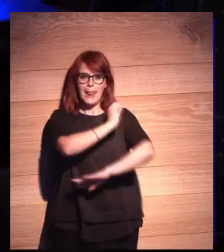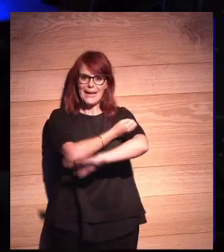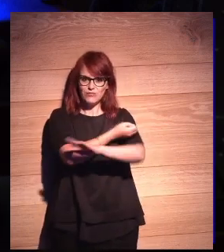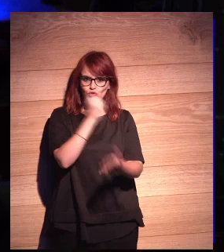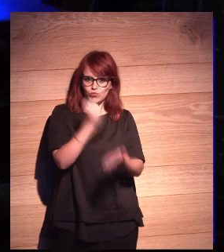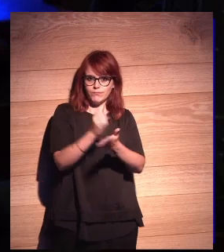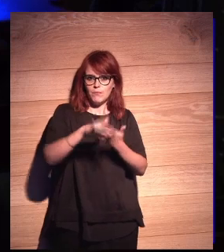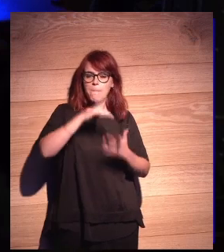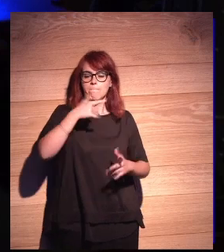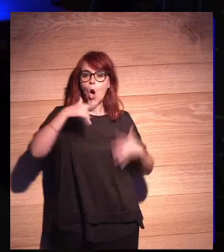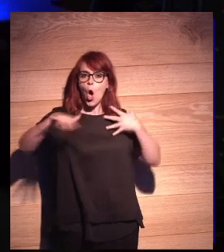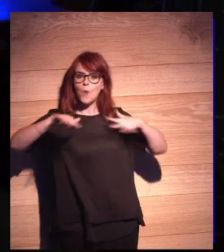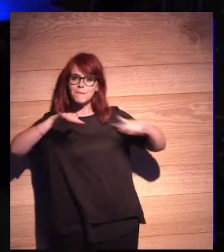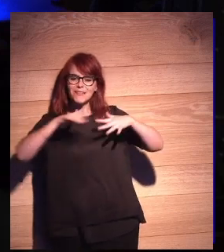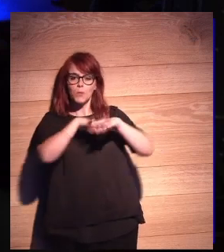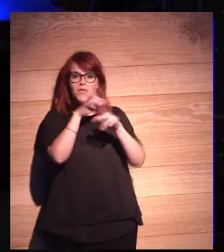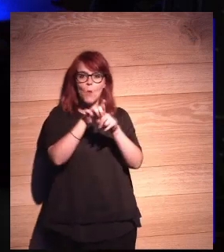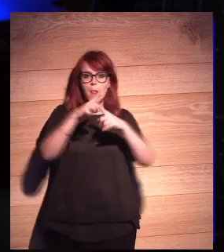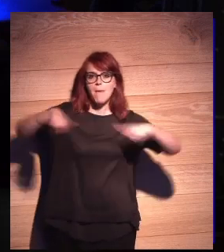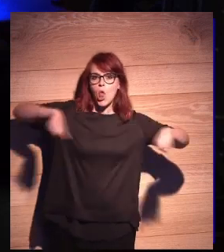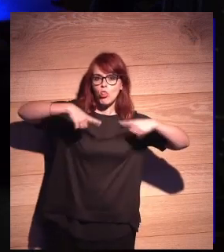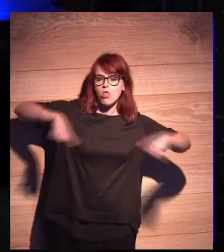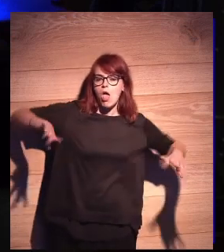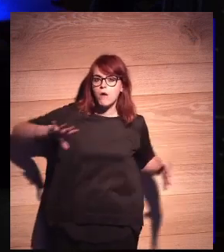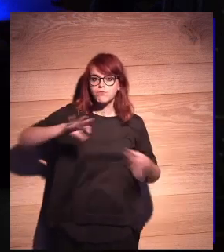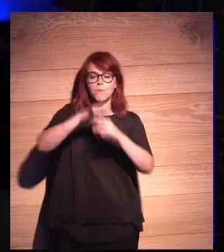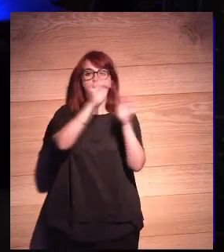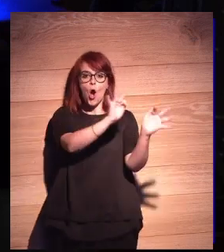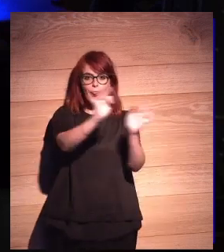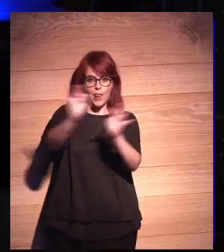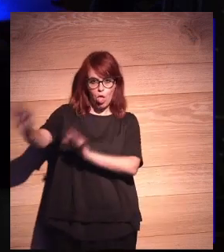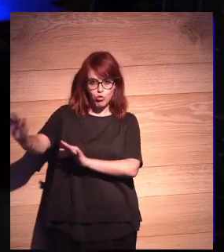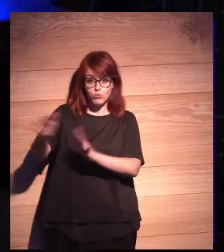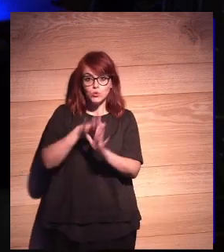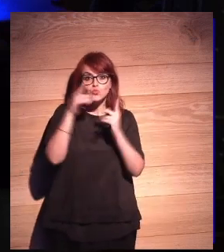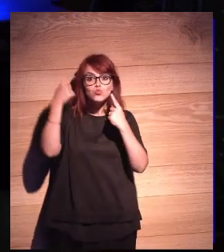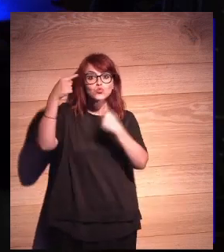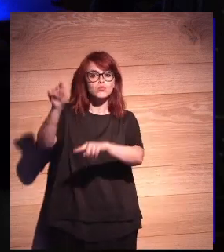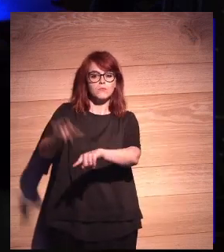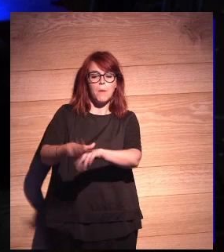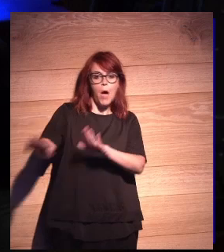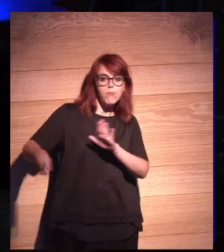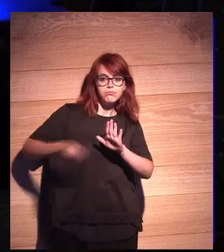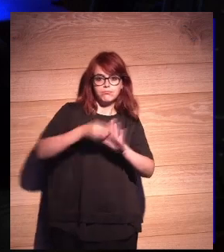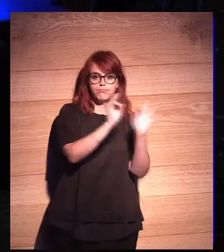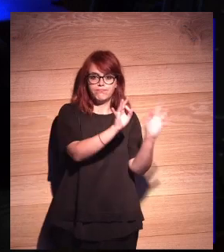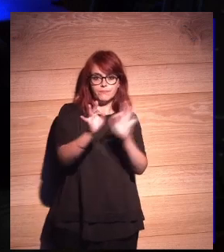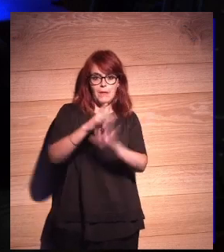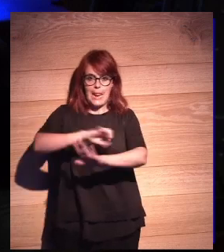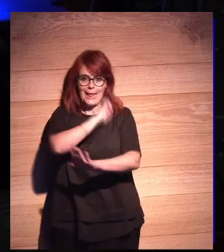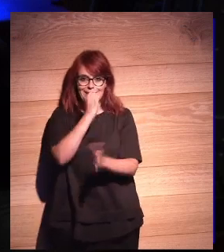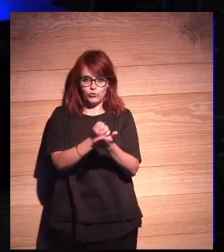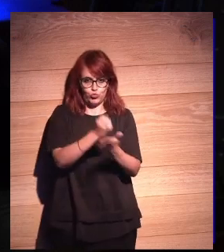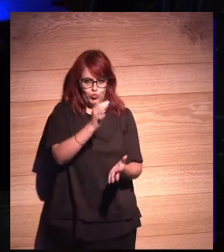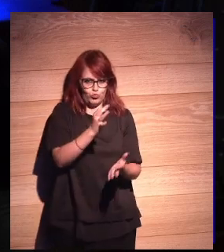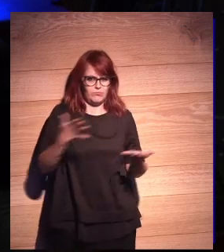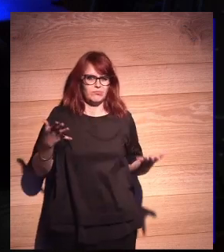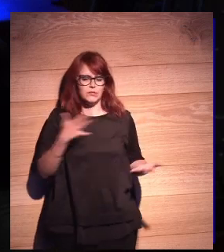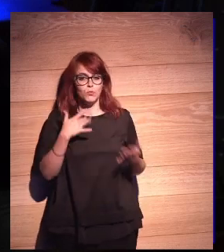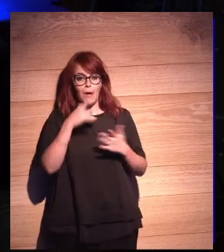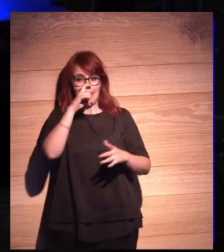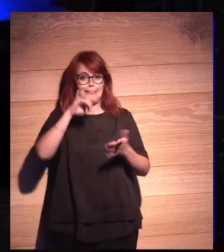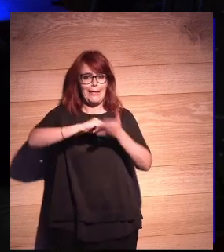a recorded movement because they were like notes of a melody, and they have sorted out, and that's